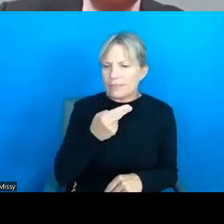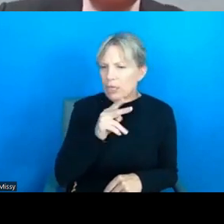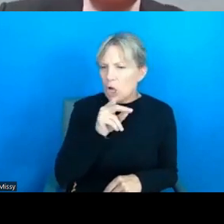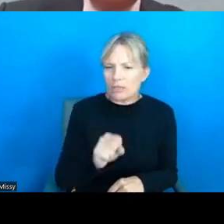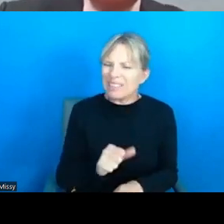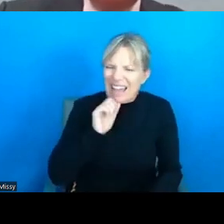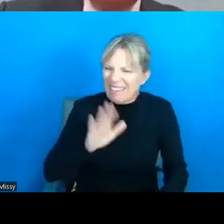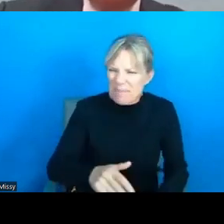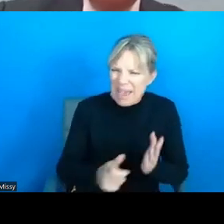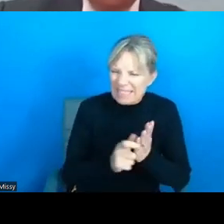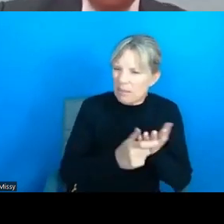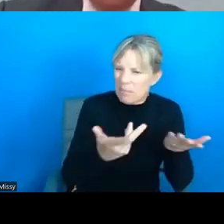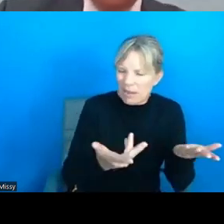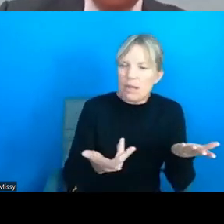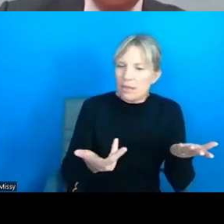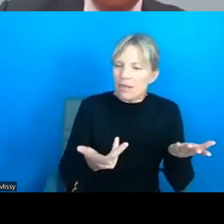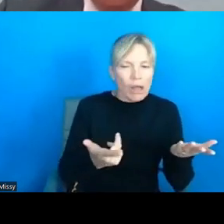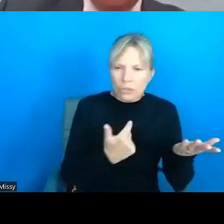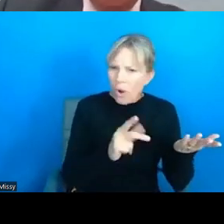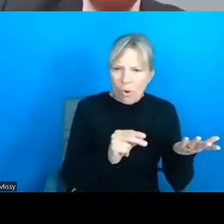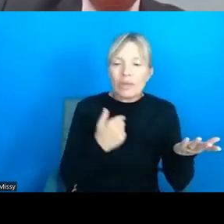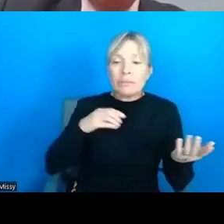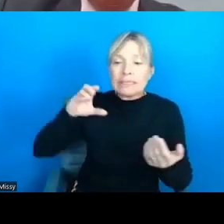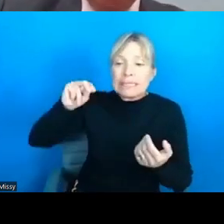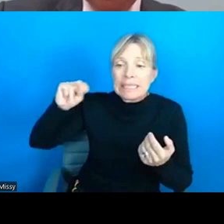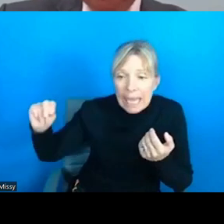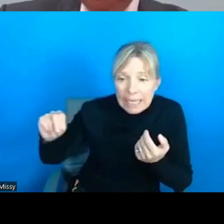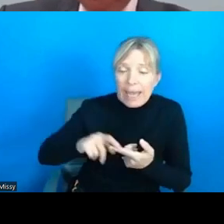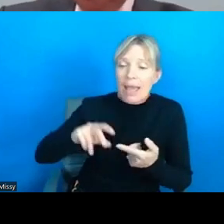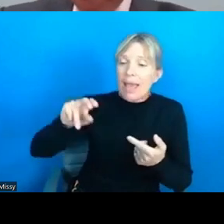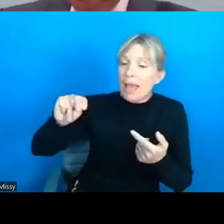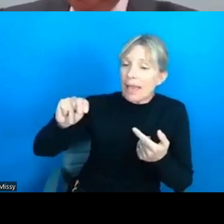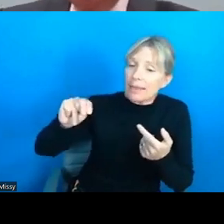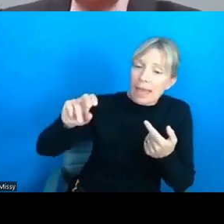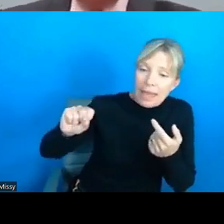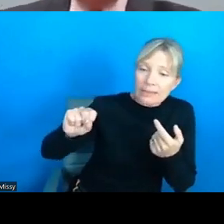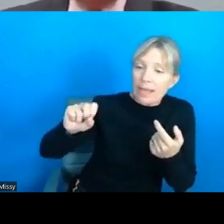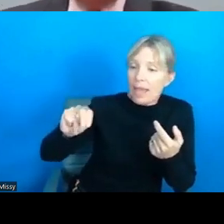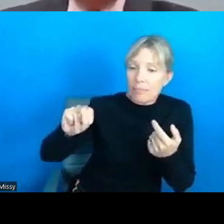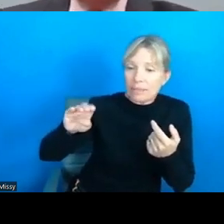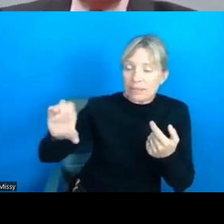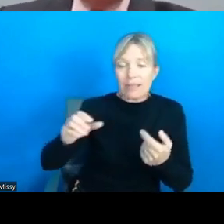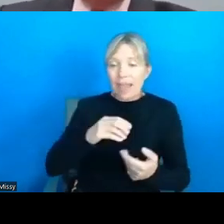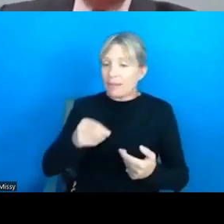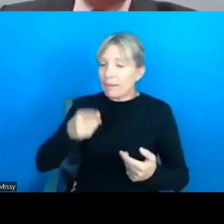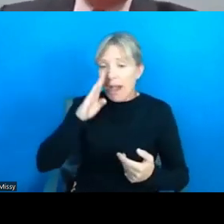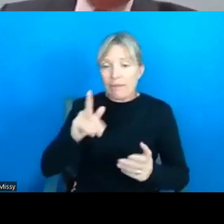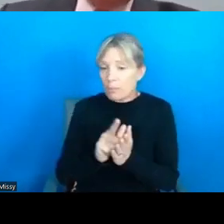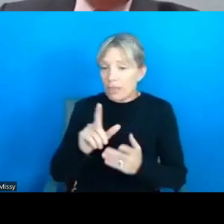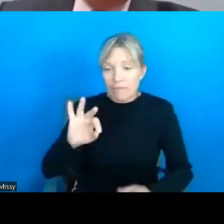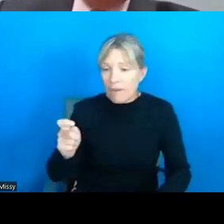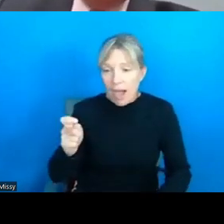not Better Homes and Gardens, but I mean, we need to be on CNN and MSNBC and Fox News, God forbid. We need to